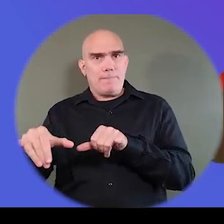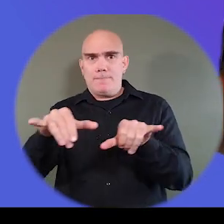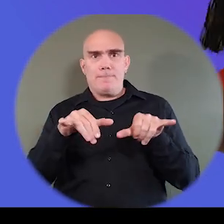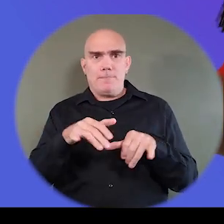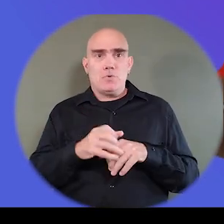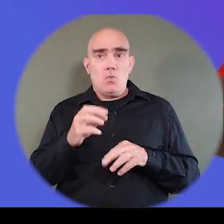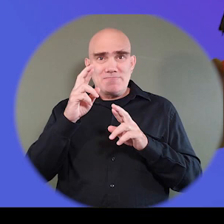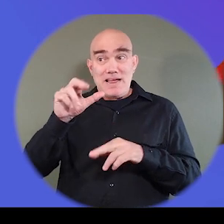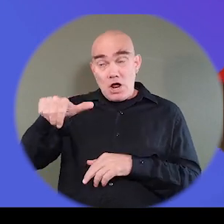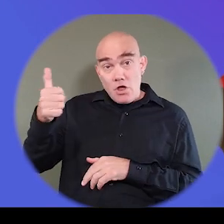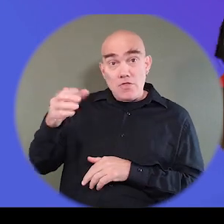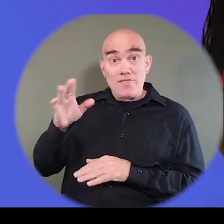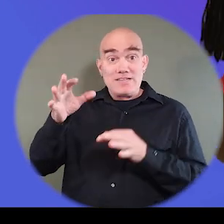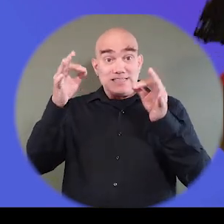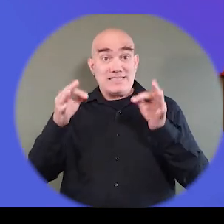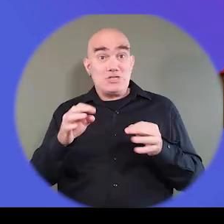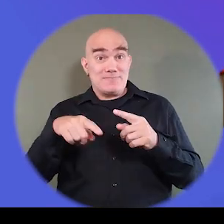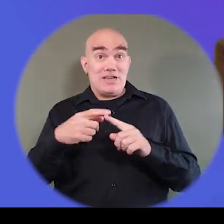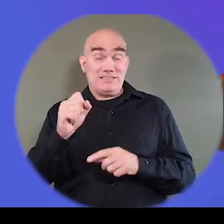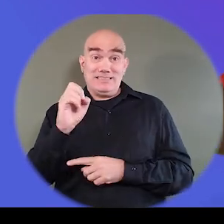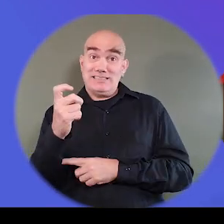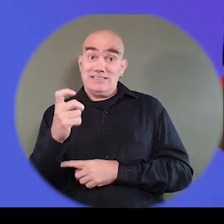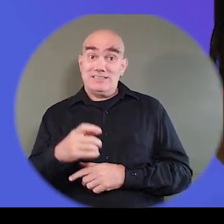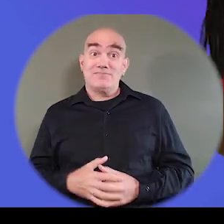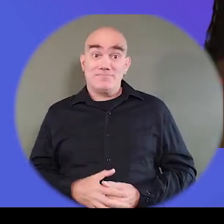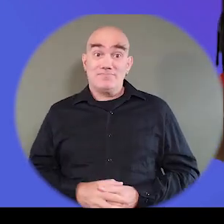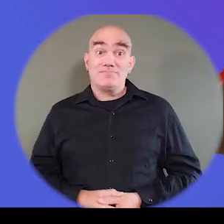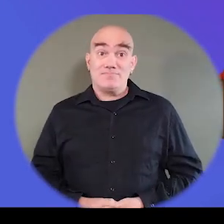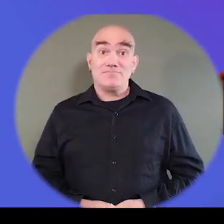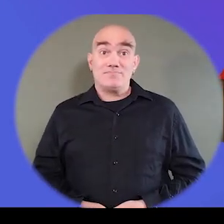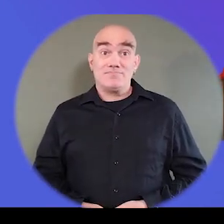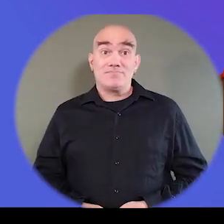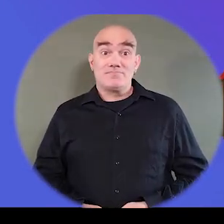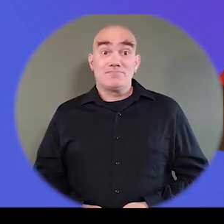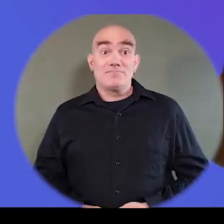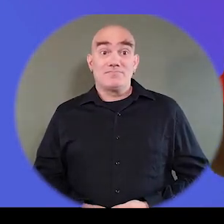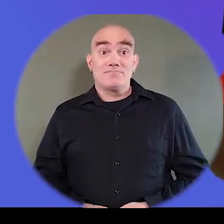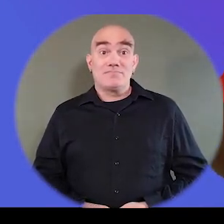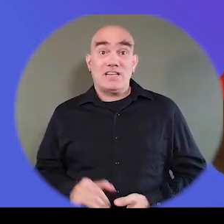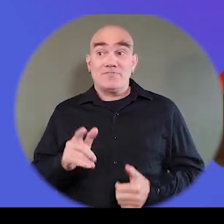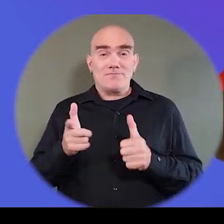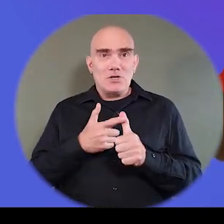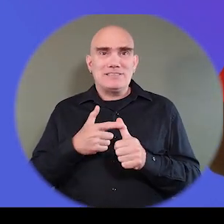for everybody, so respect others and their decisions